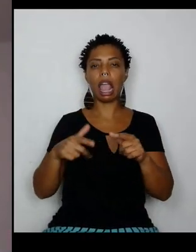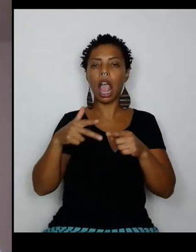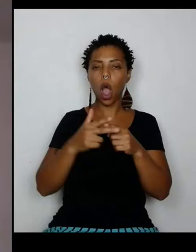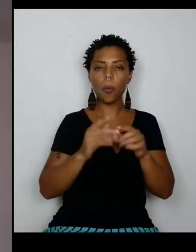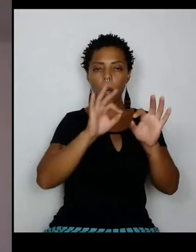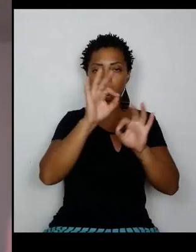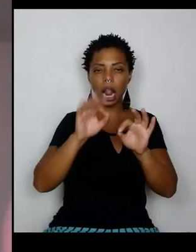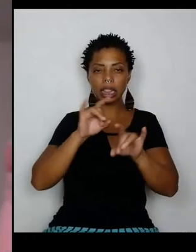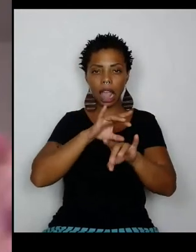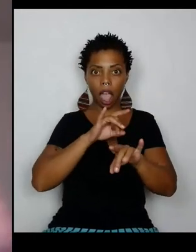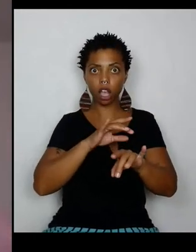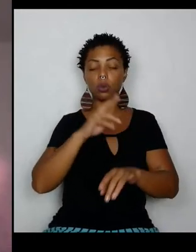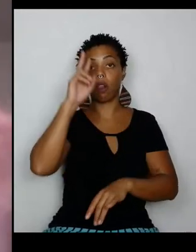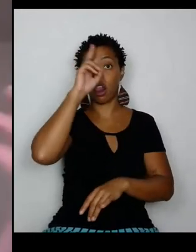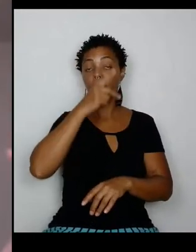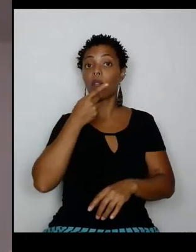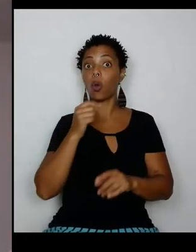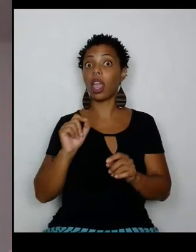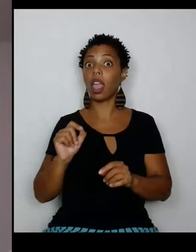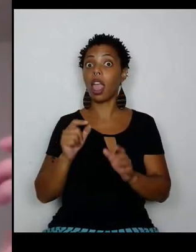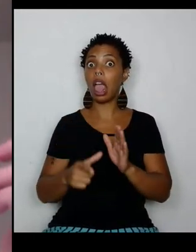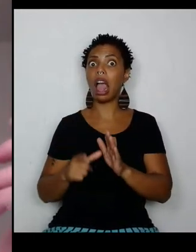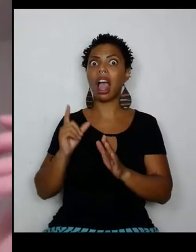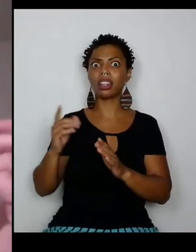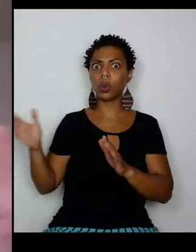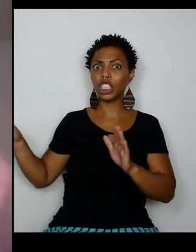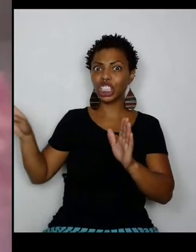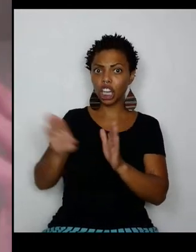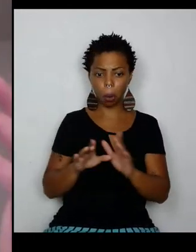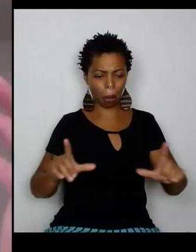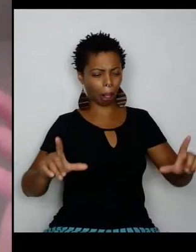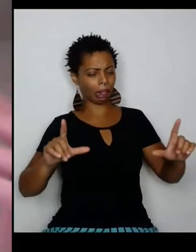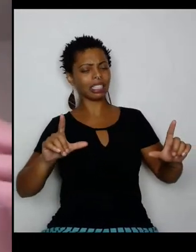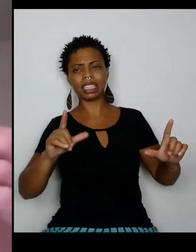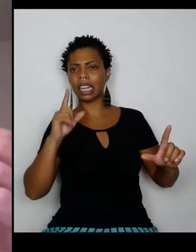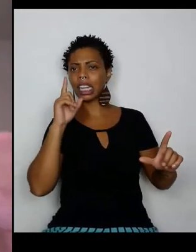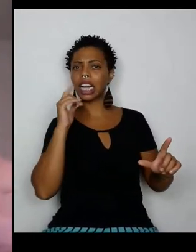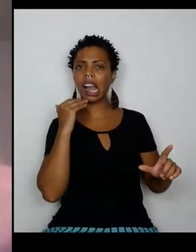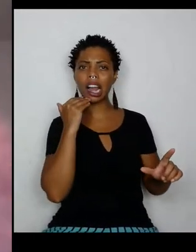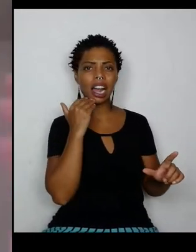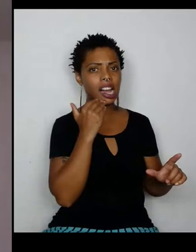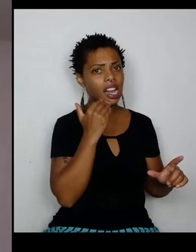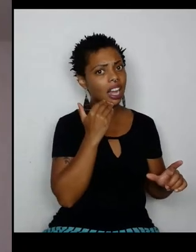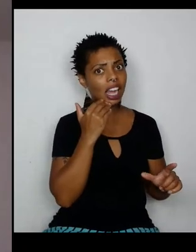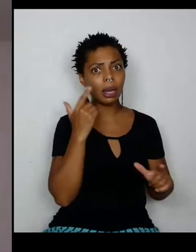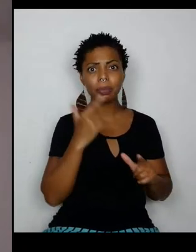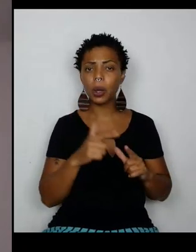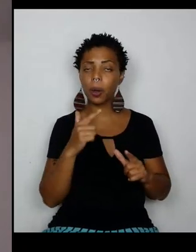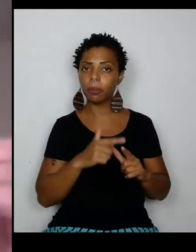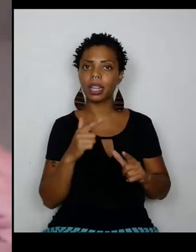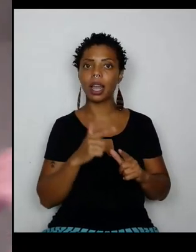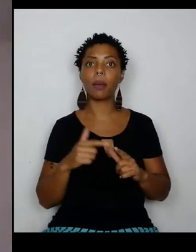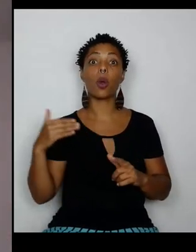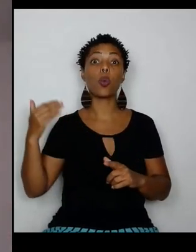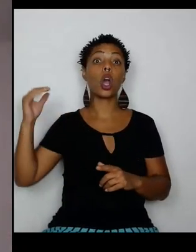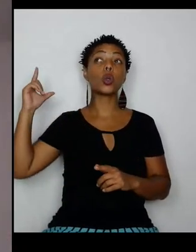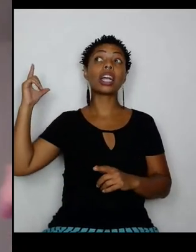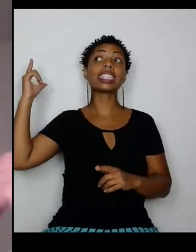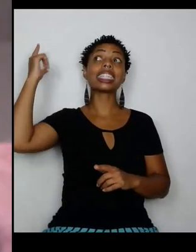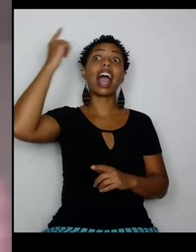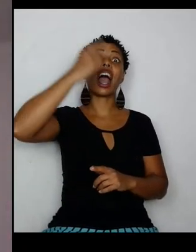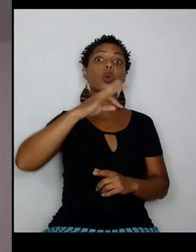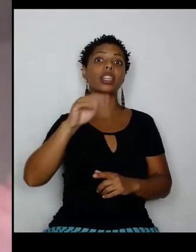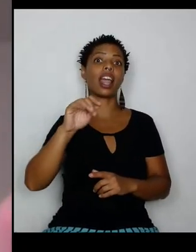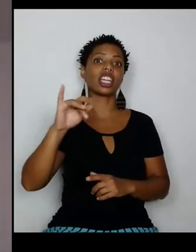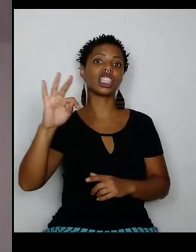everyone who worked on this artwork usually say that it had many problems to